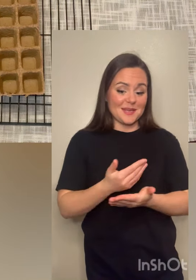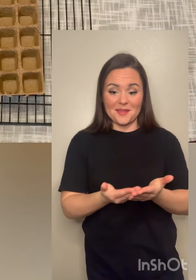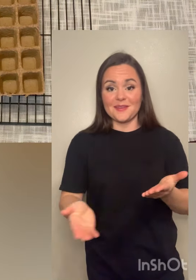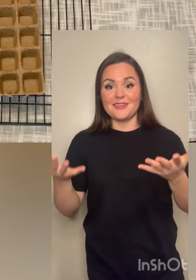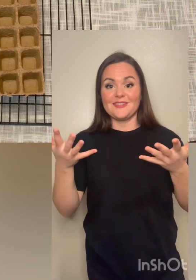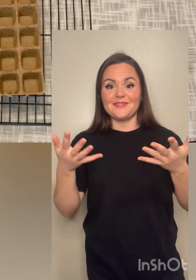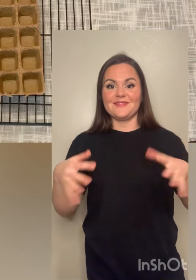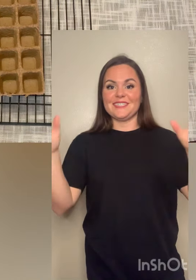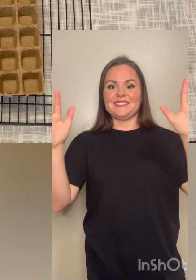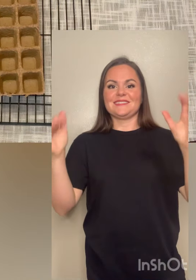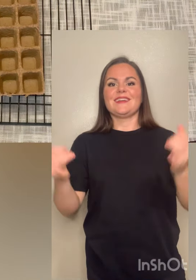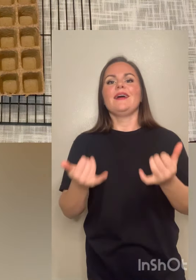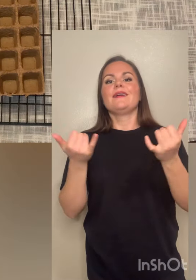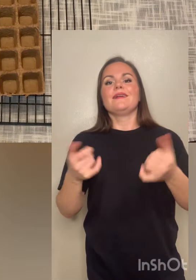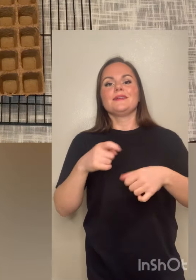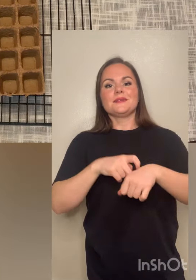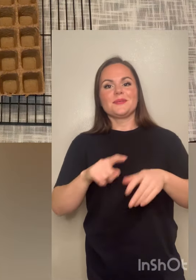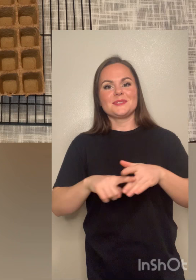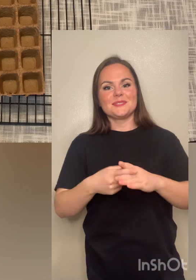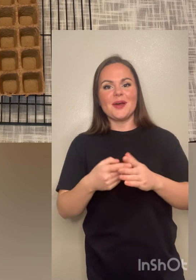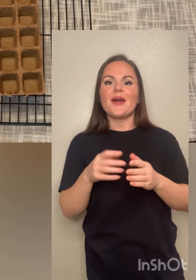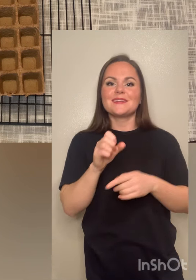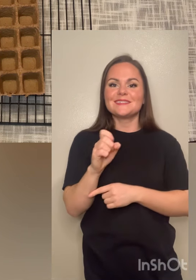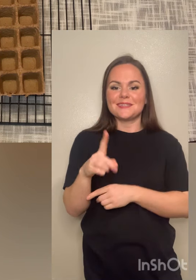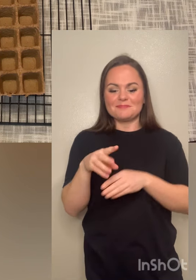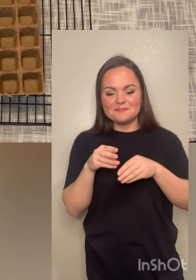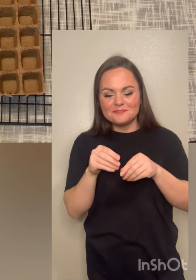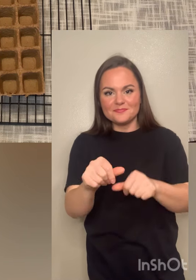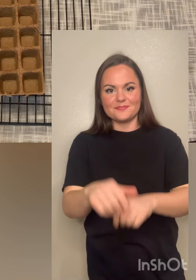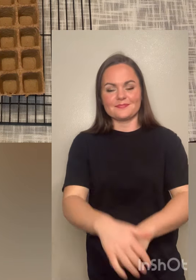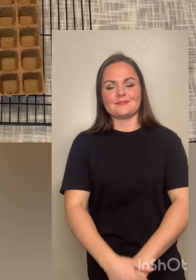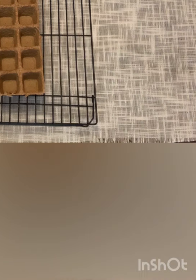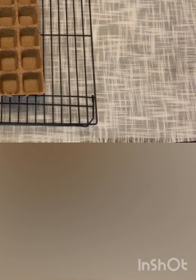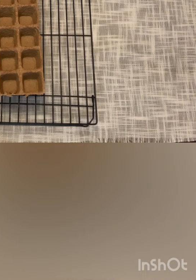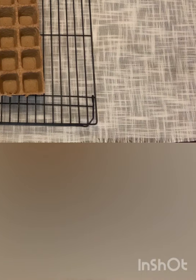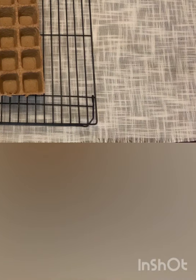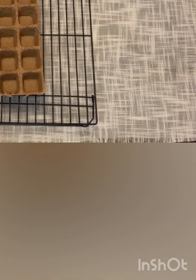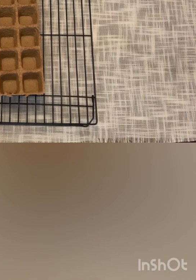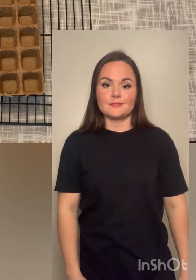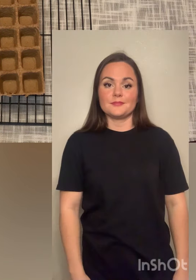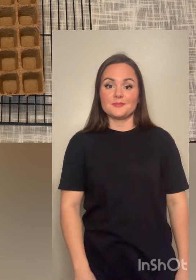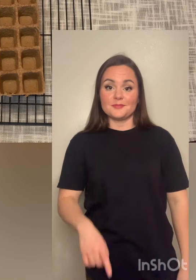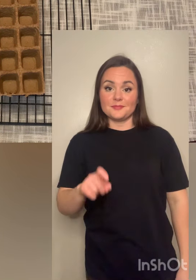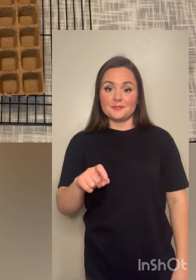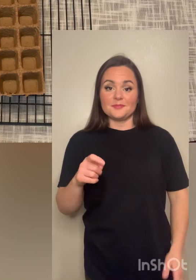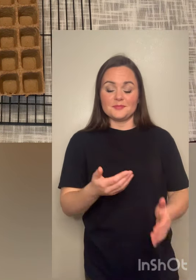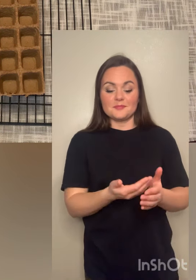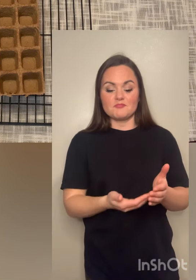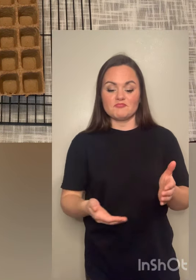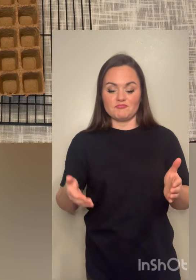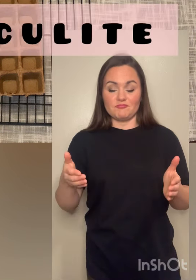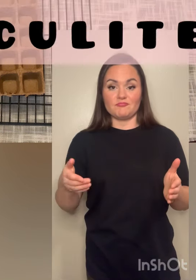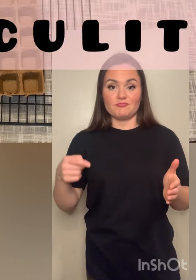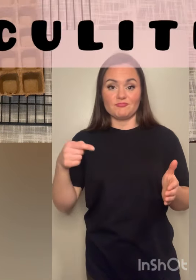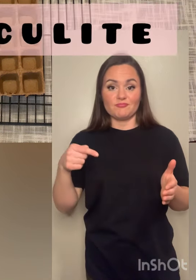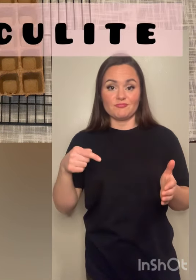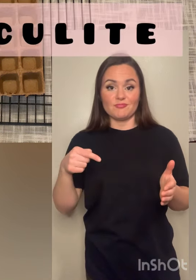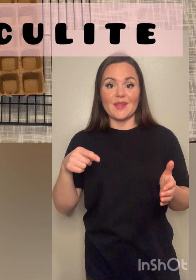Now that you're done shopping, let's get planting. In a medium-sized bowl, mix